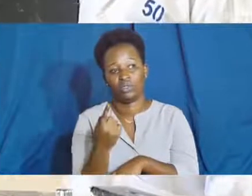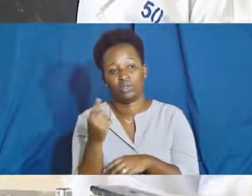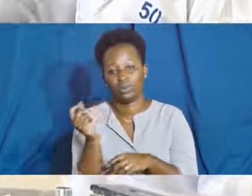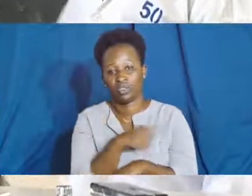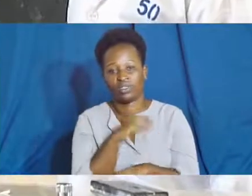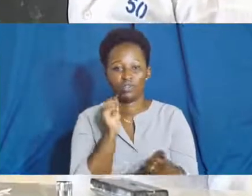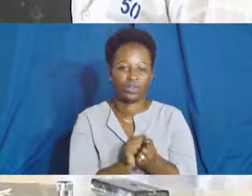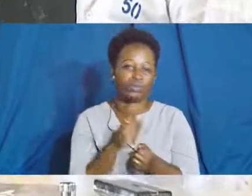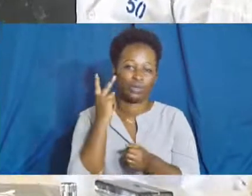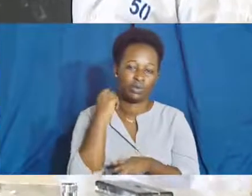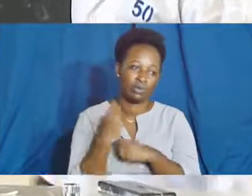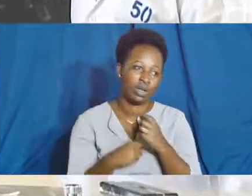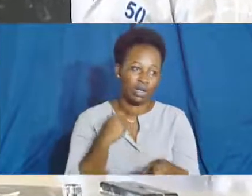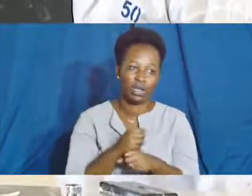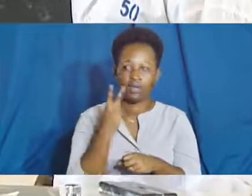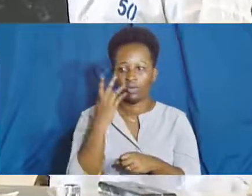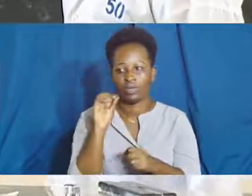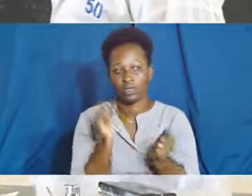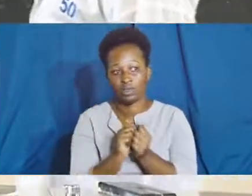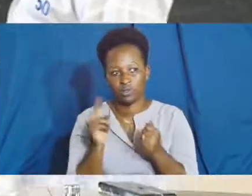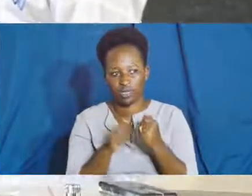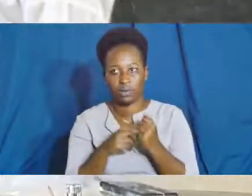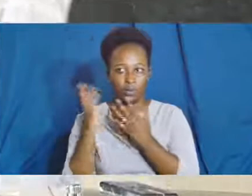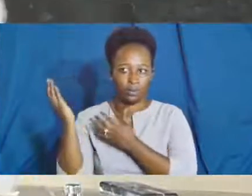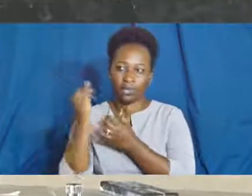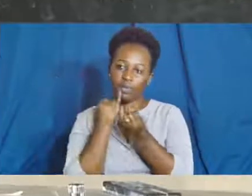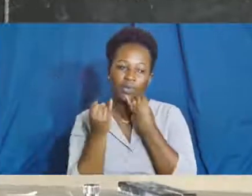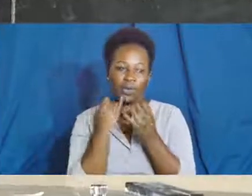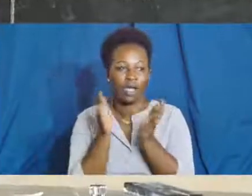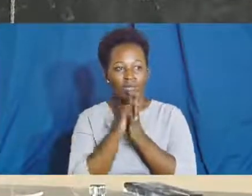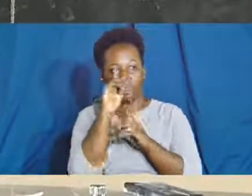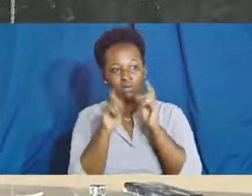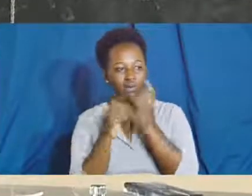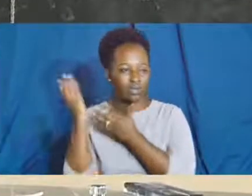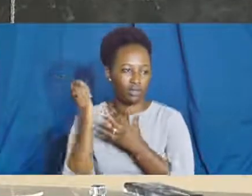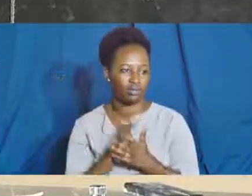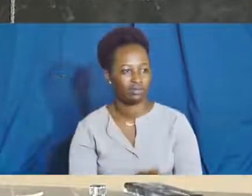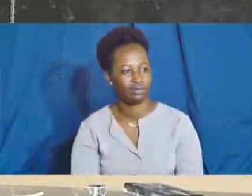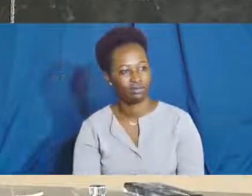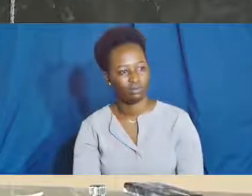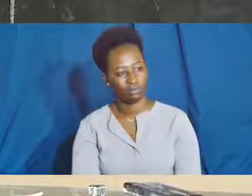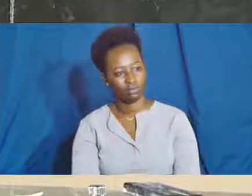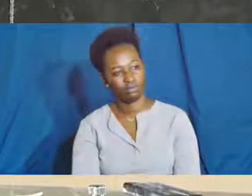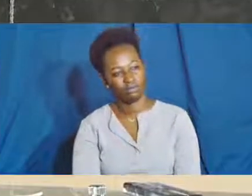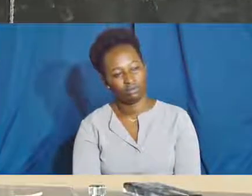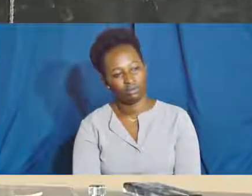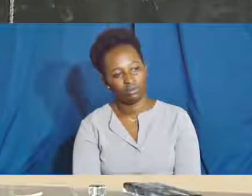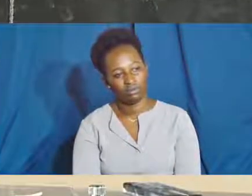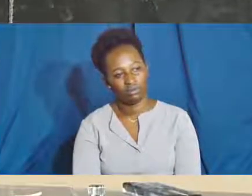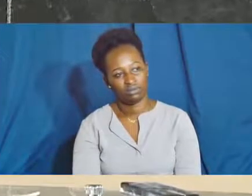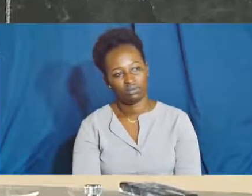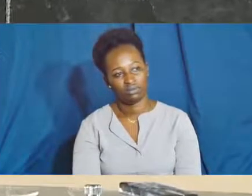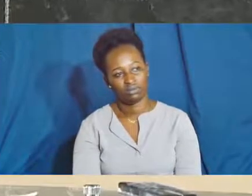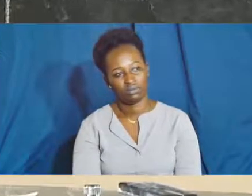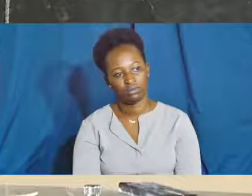We have our information, that's our question. Then what do they want? Required to prepare a trading